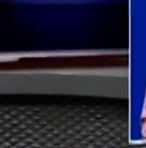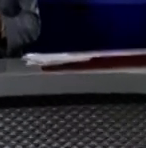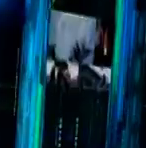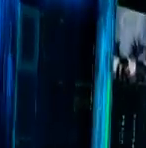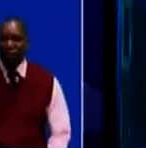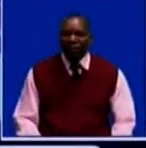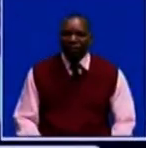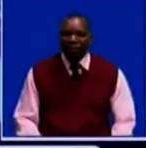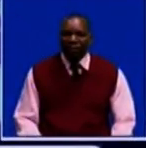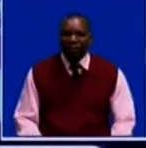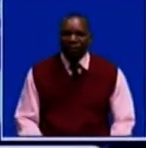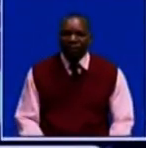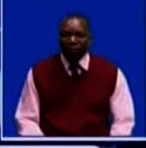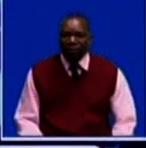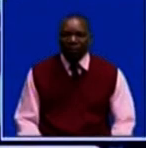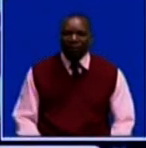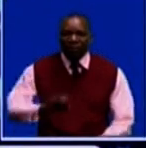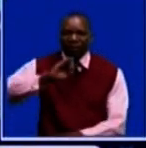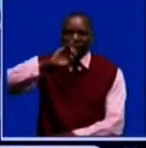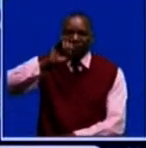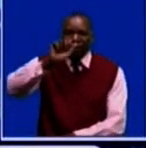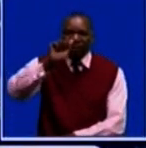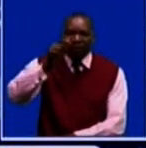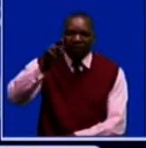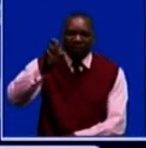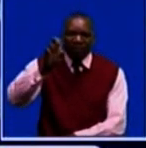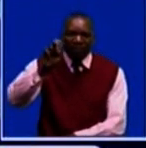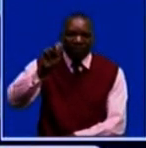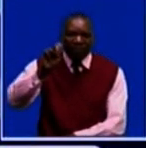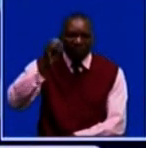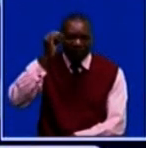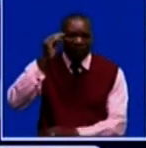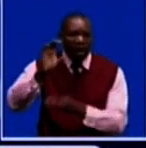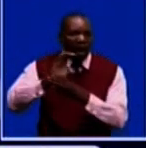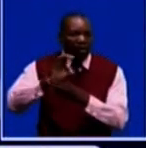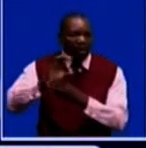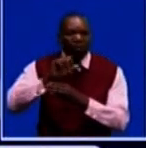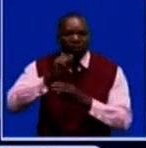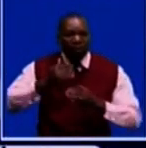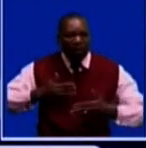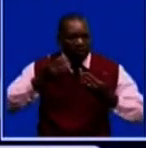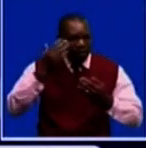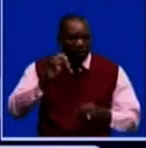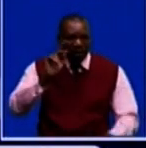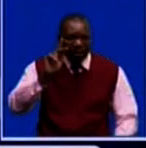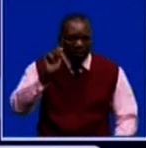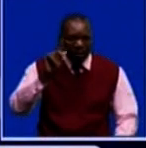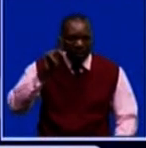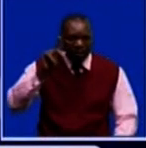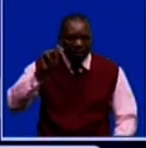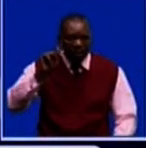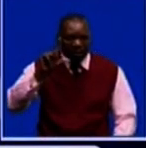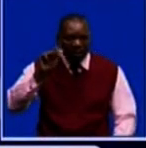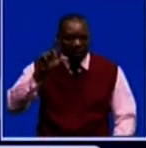side. Keep watching. Copper Belt Province Minister Japhet Mwakalombe says he's disappointed with the way marketeers at